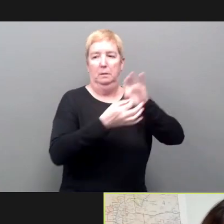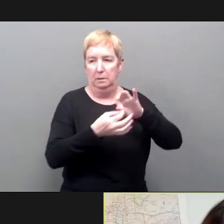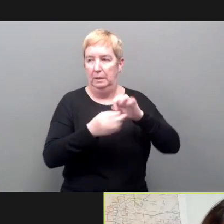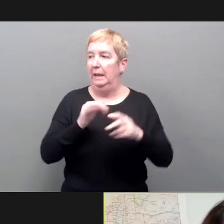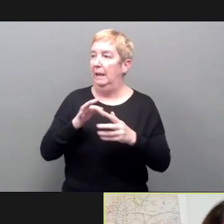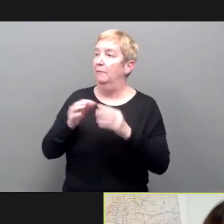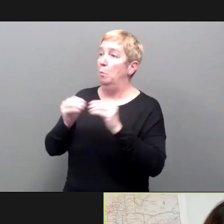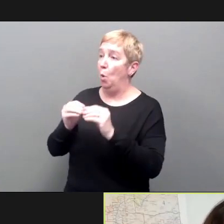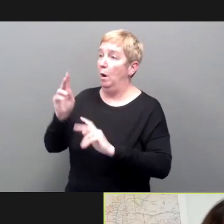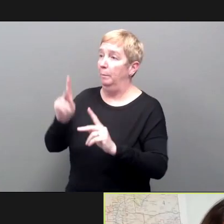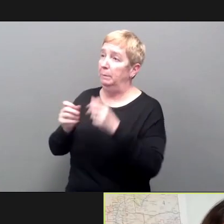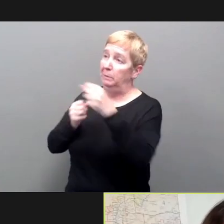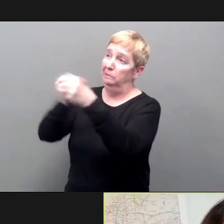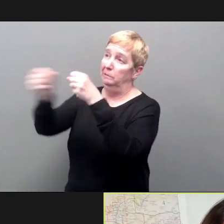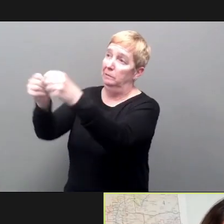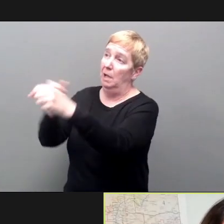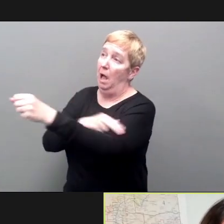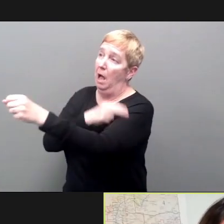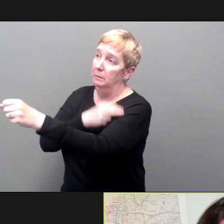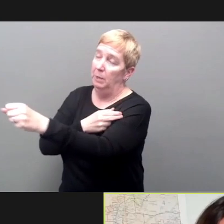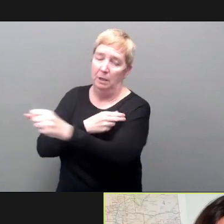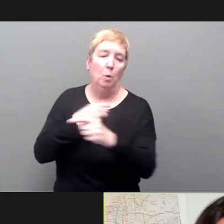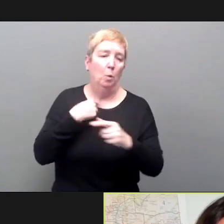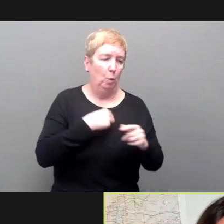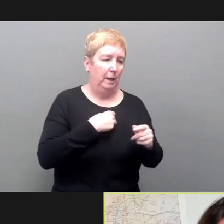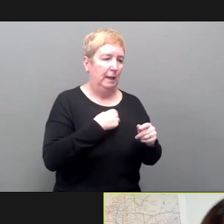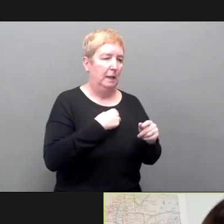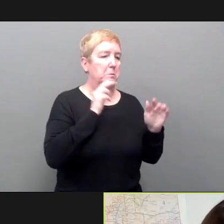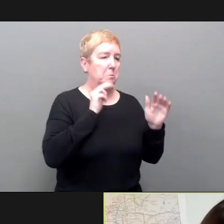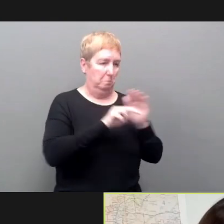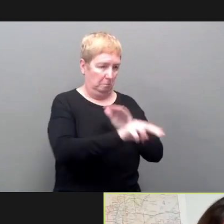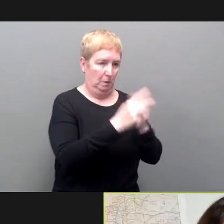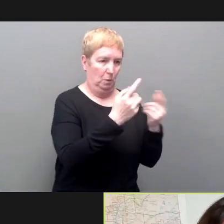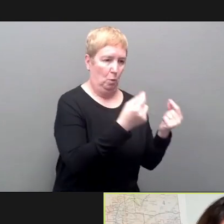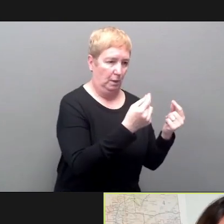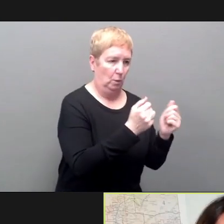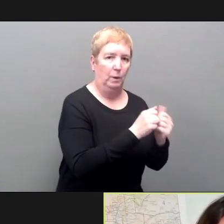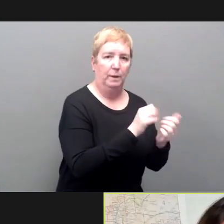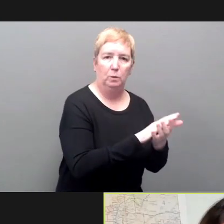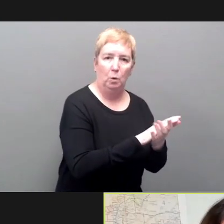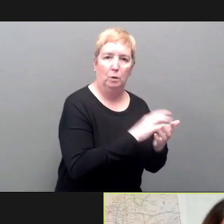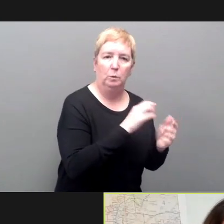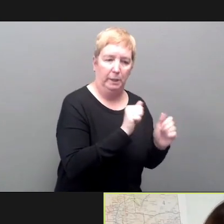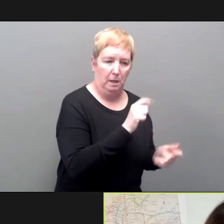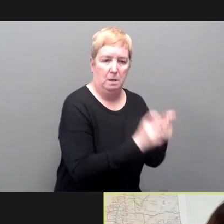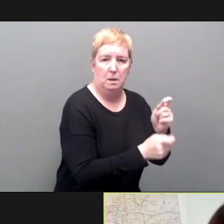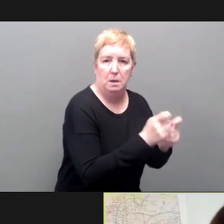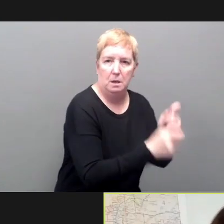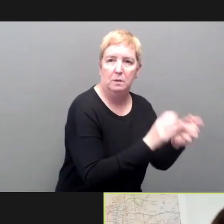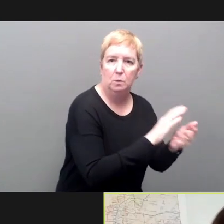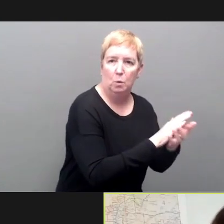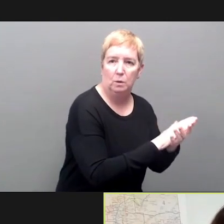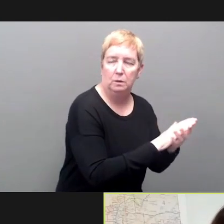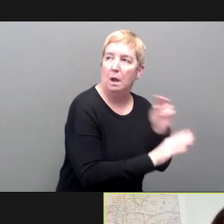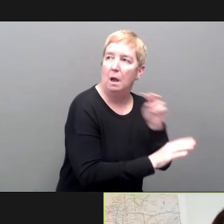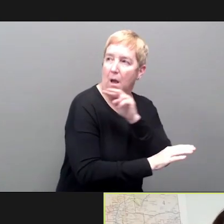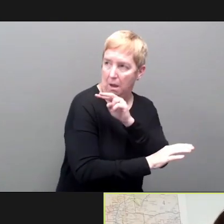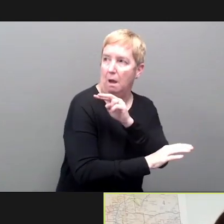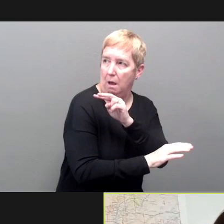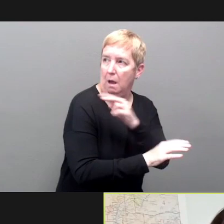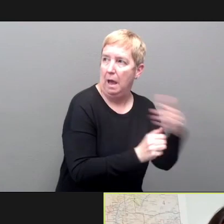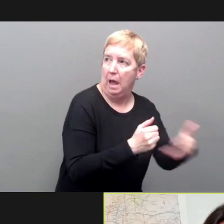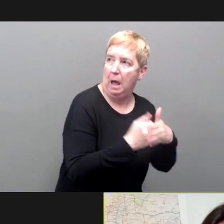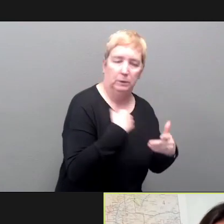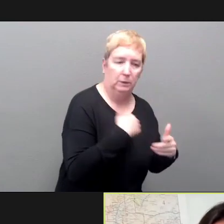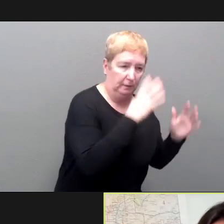more severe. So when we look at that versus the case counts, it allows you to alter that behavior. Now,